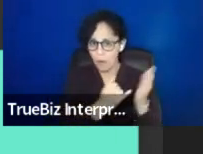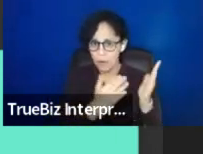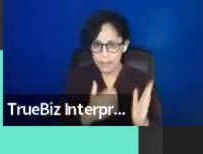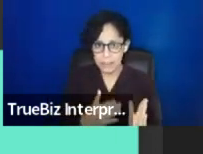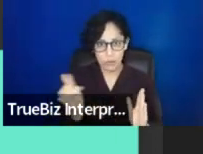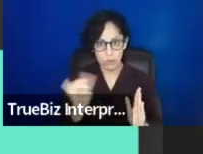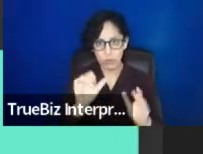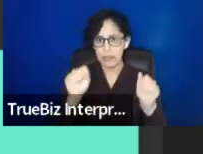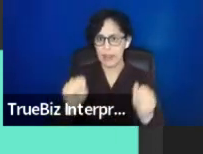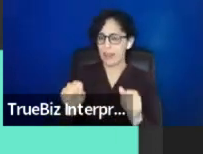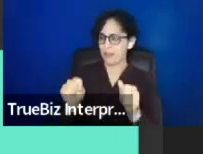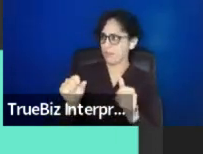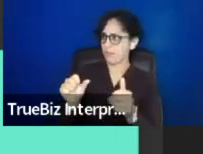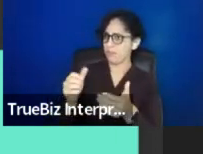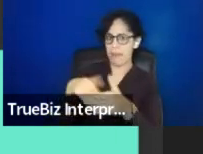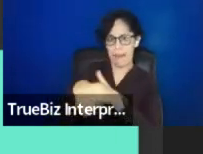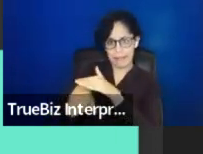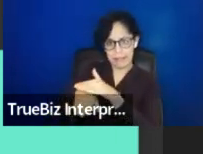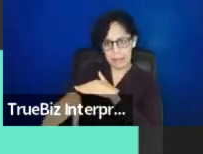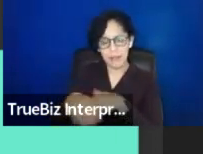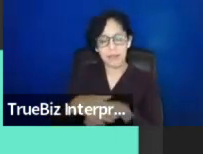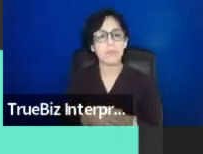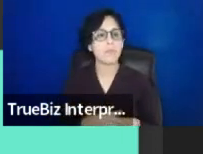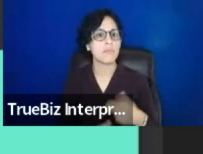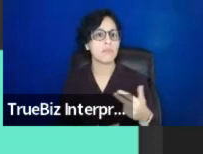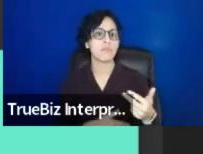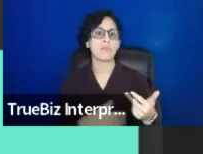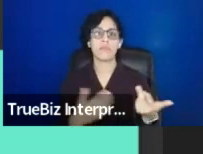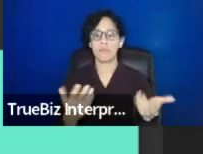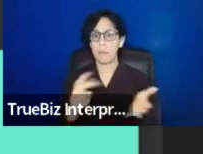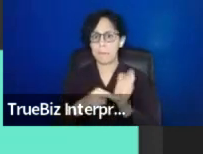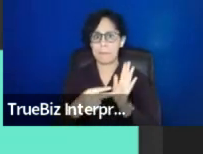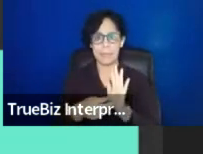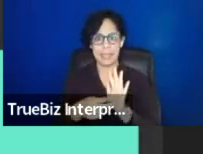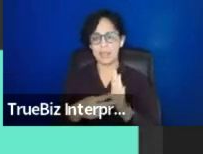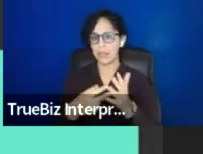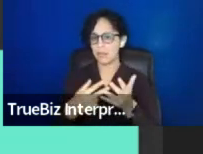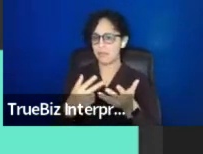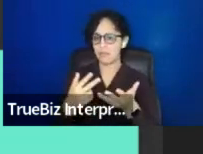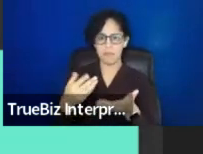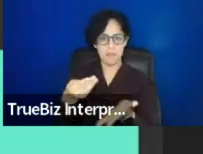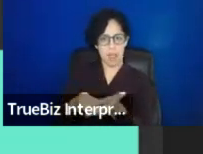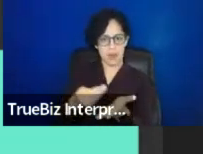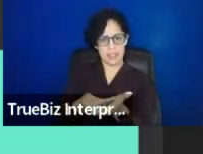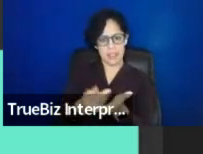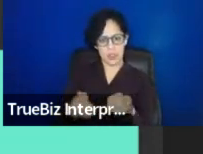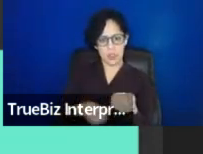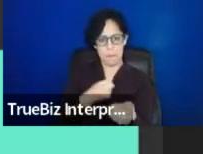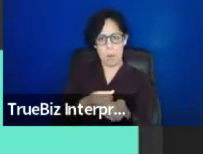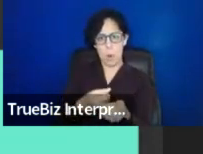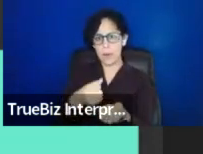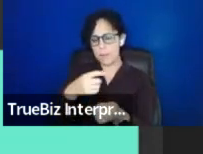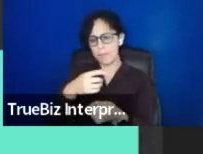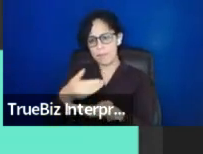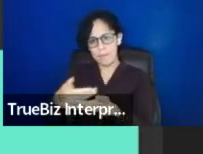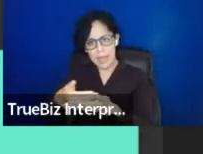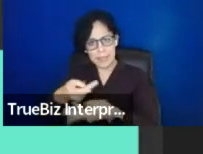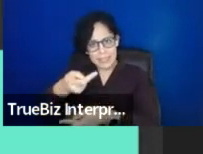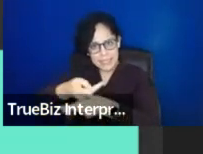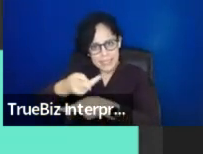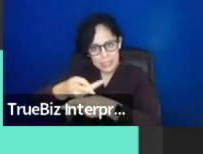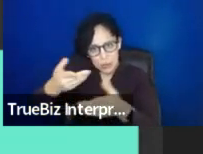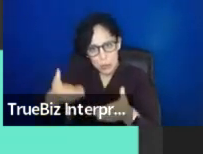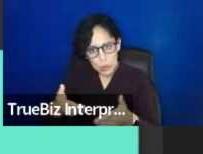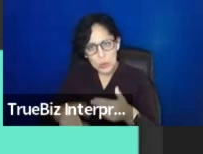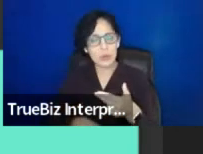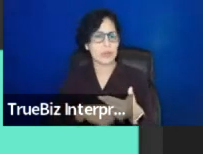know, membership to Broadway babysitters? Is it providing financial support for babysitters? Is it, you know,